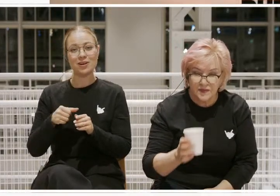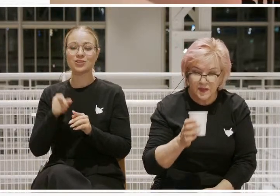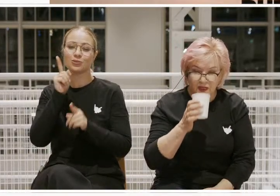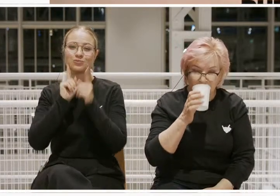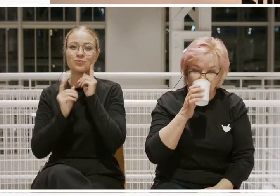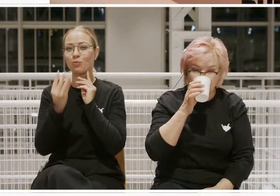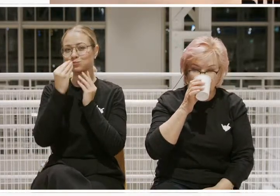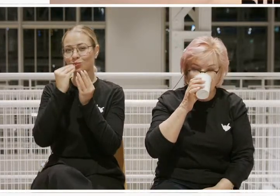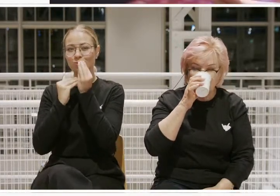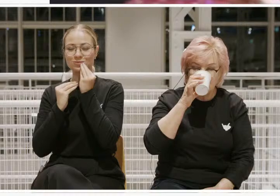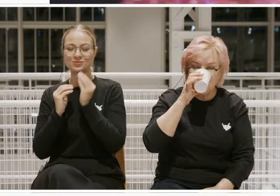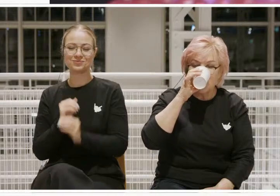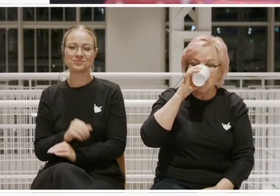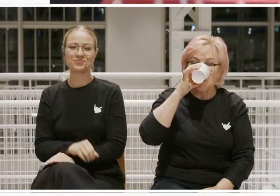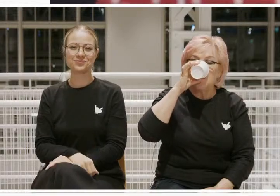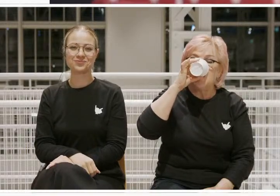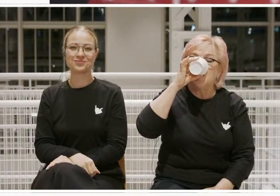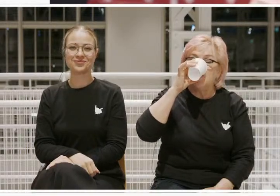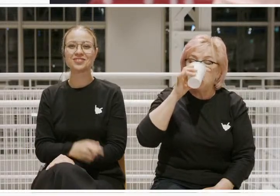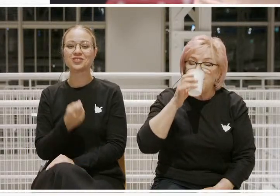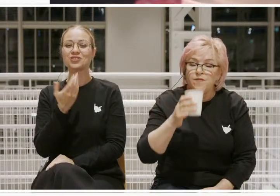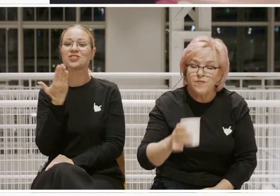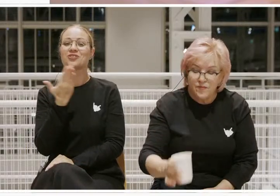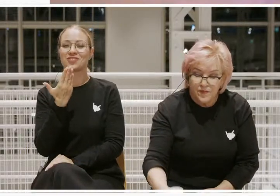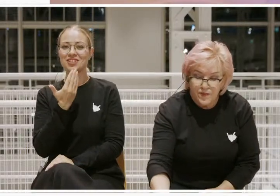And now you're going to see a video from the festival.